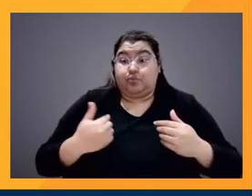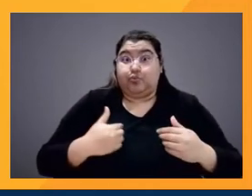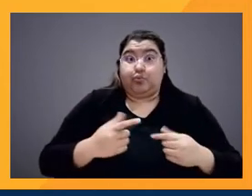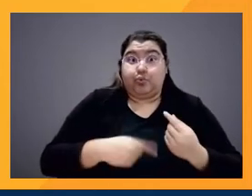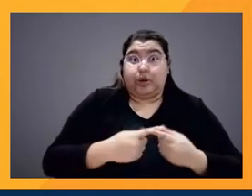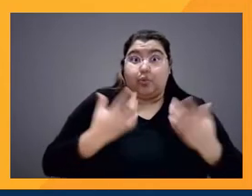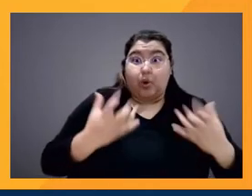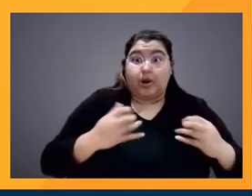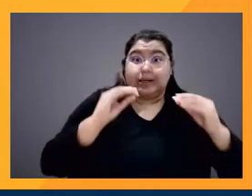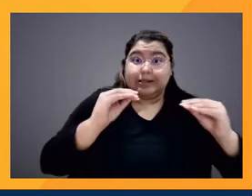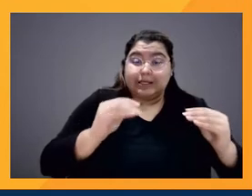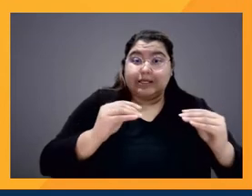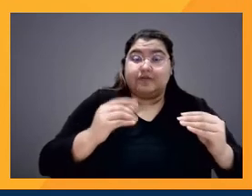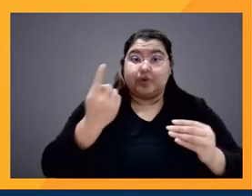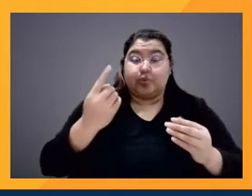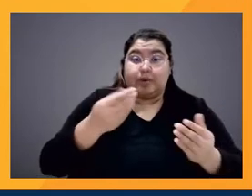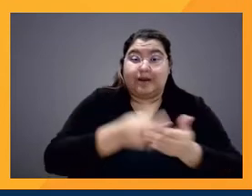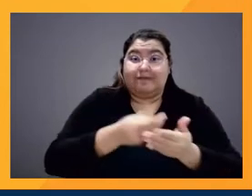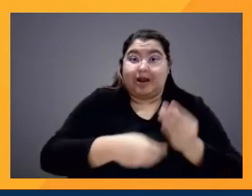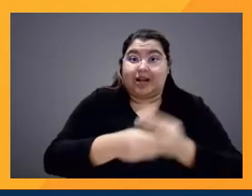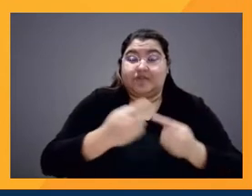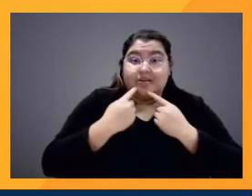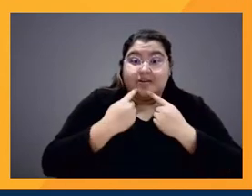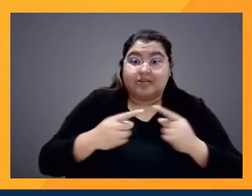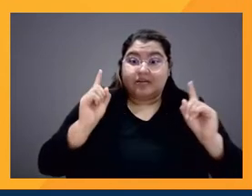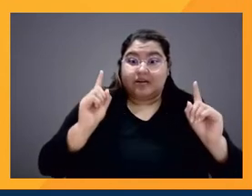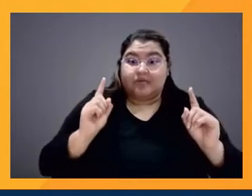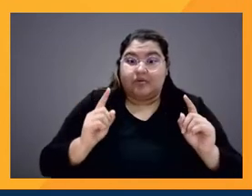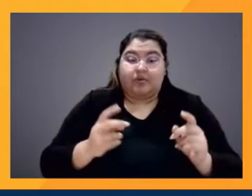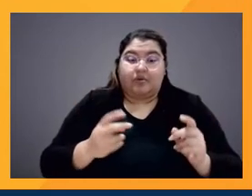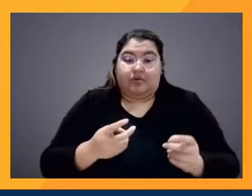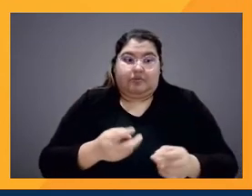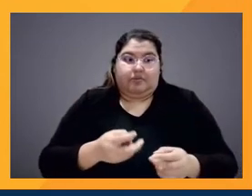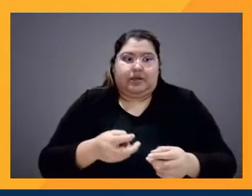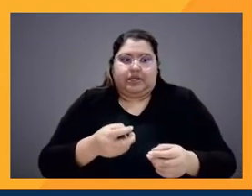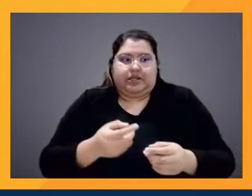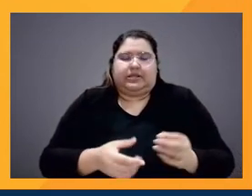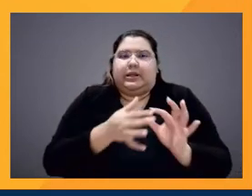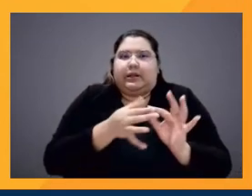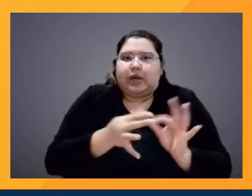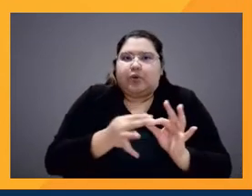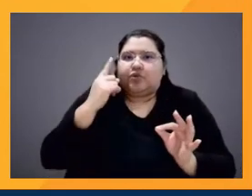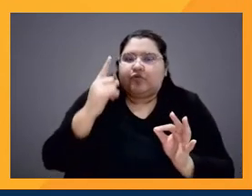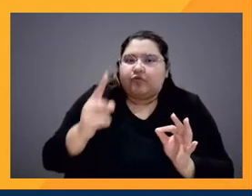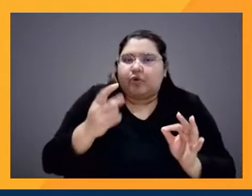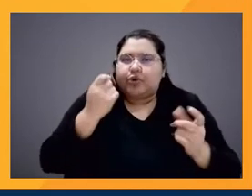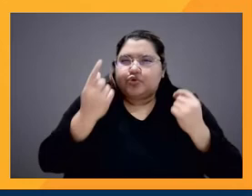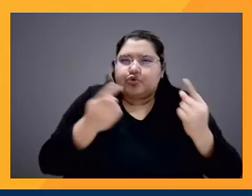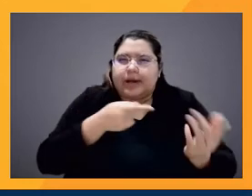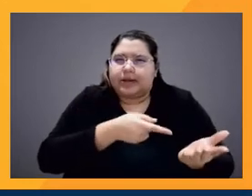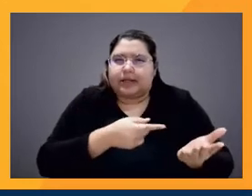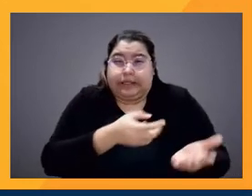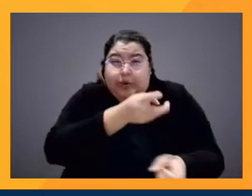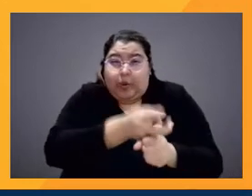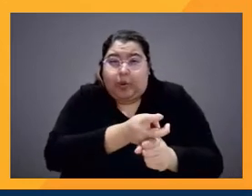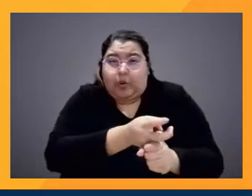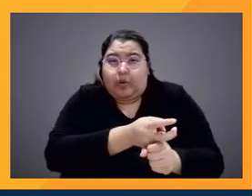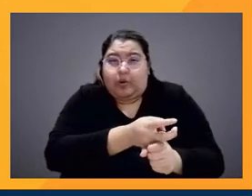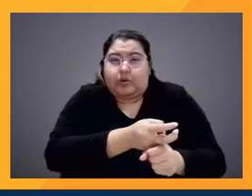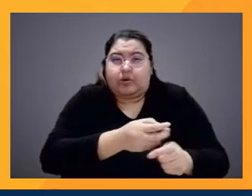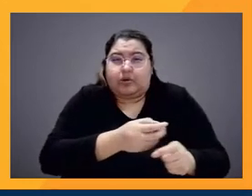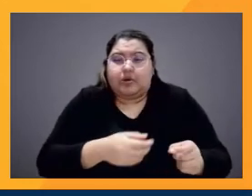community, like Administrator Guzman mentioned, communities that are hurt most, and we partner with communities, so our partners, and one of them in